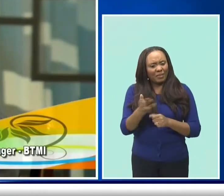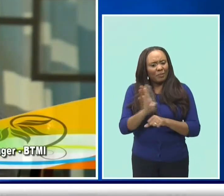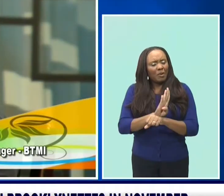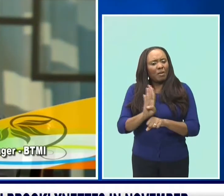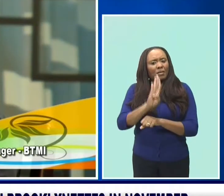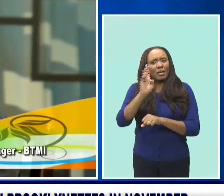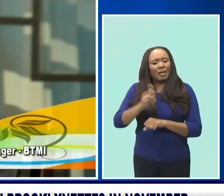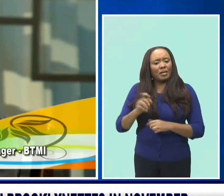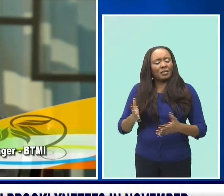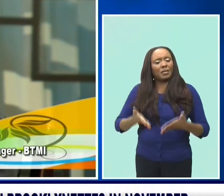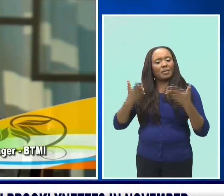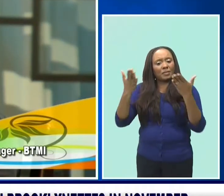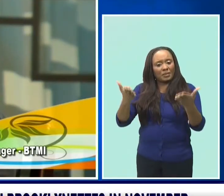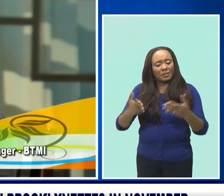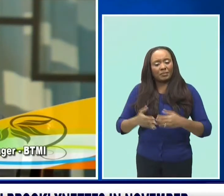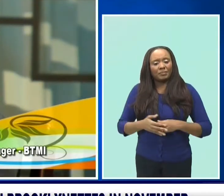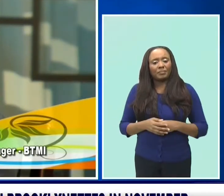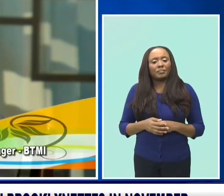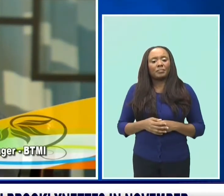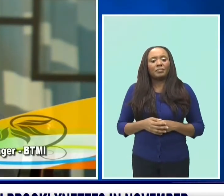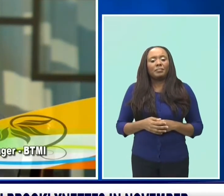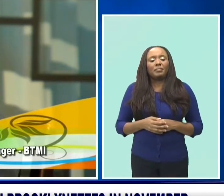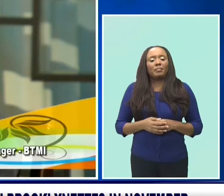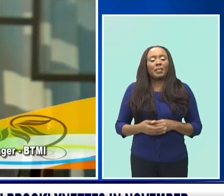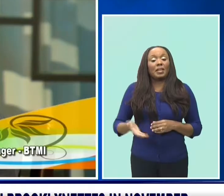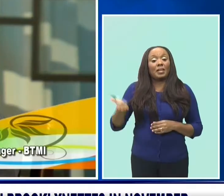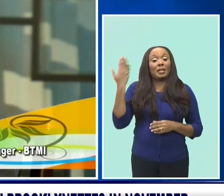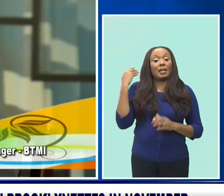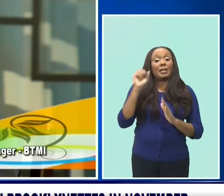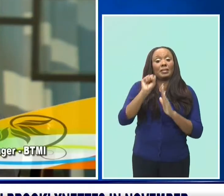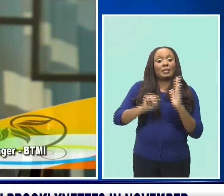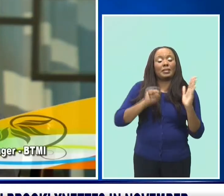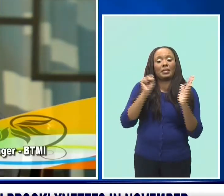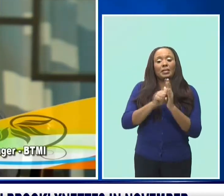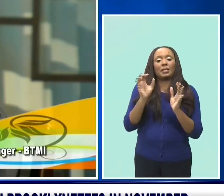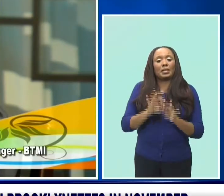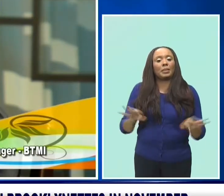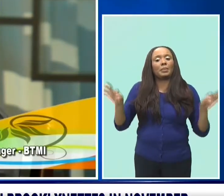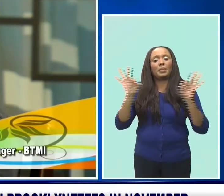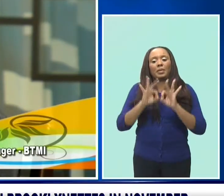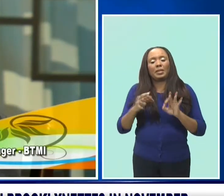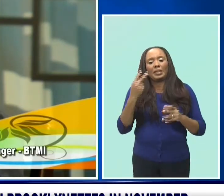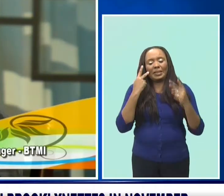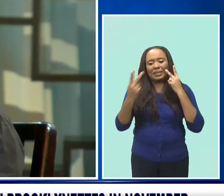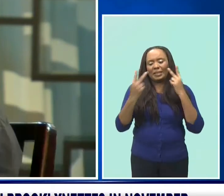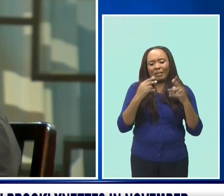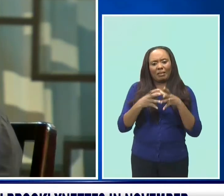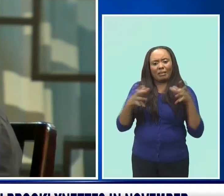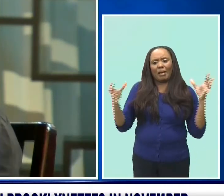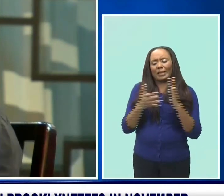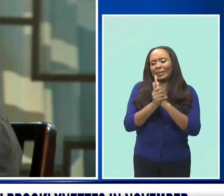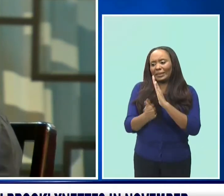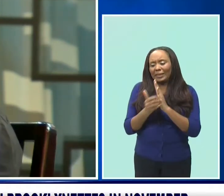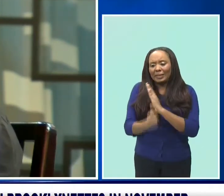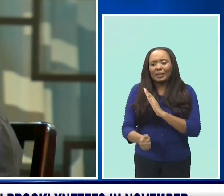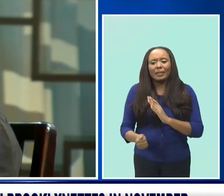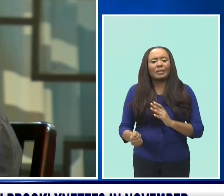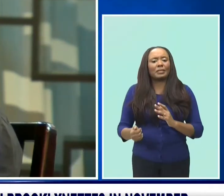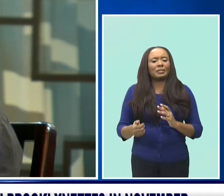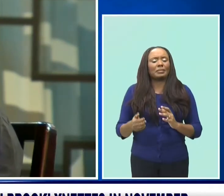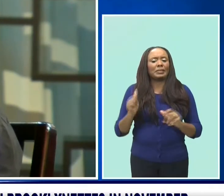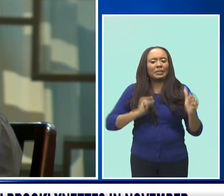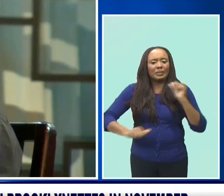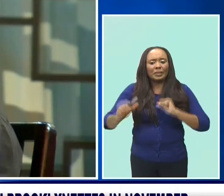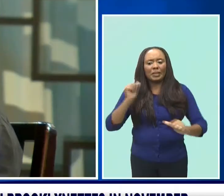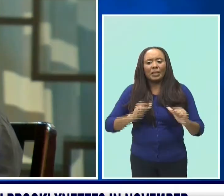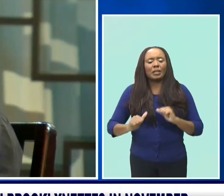offer. So last season, we recognize the importance of showcasing a broad set of talent from across the island. So we would have